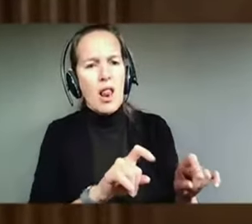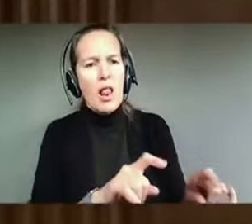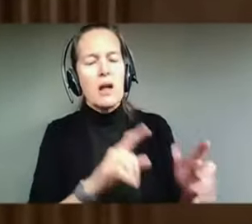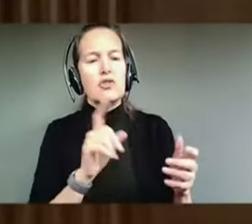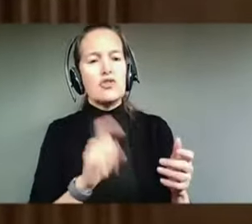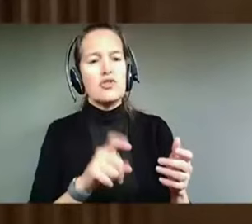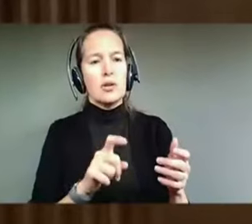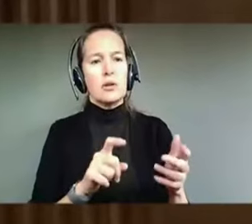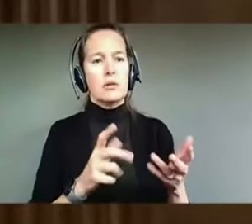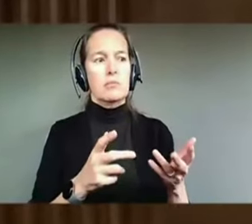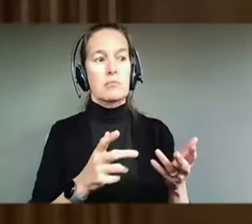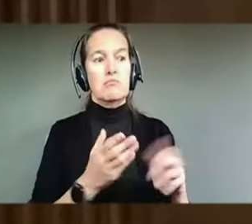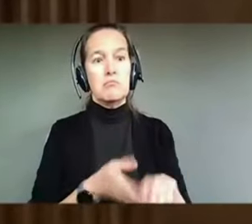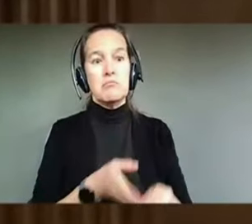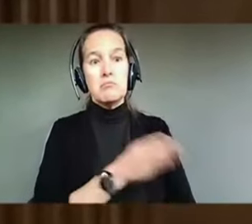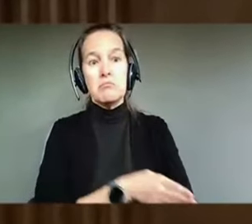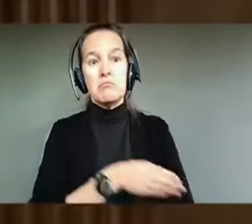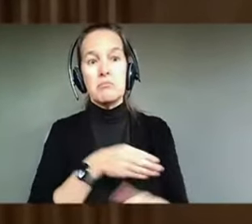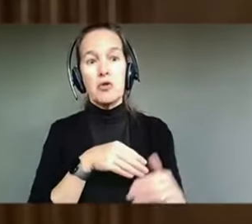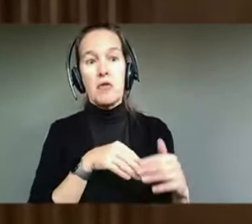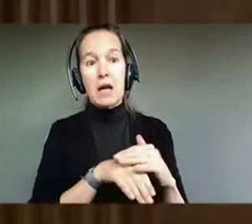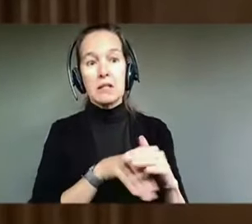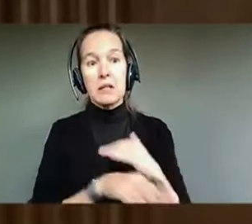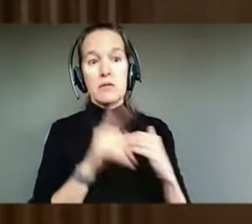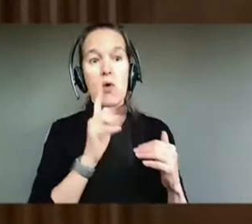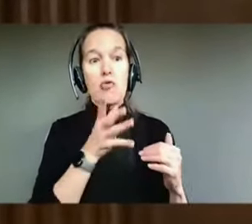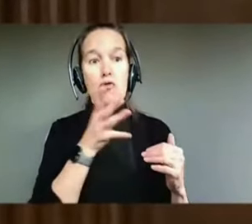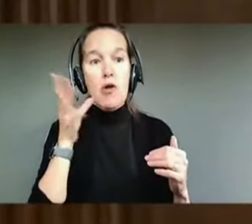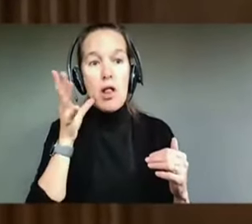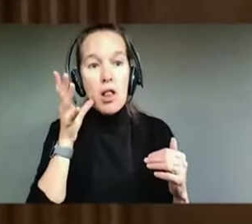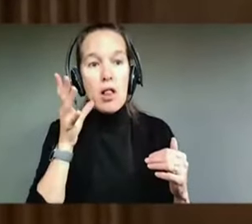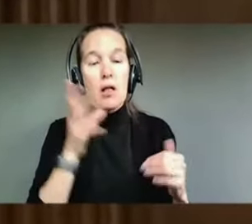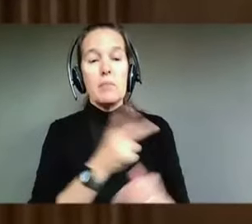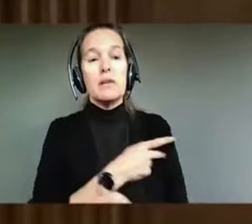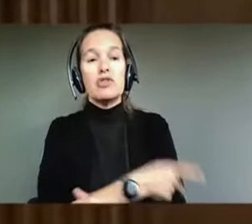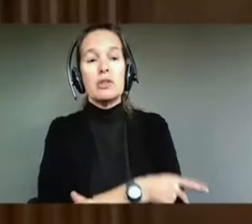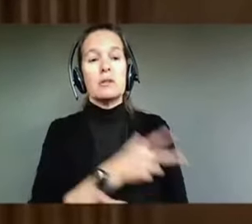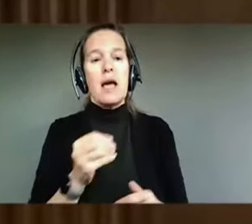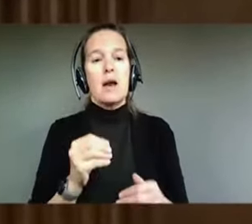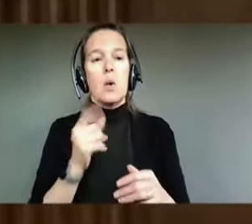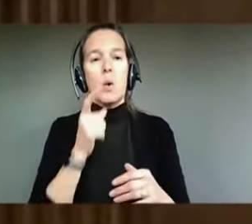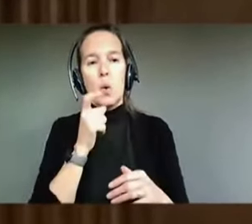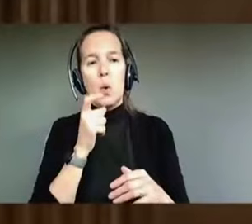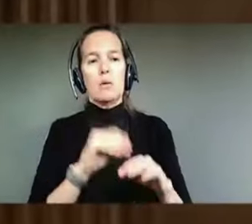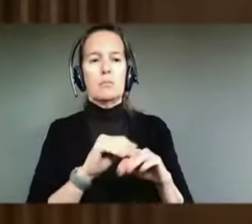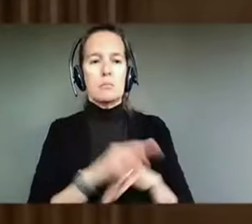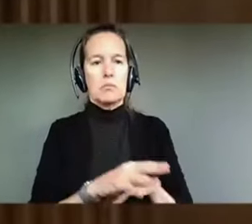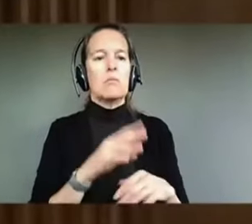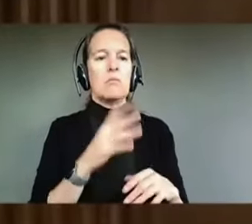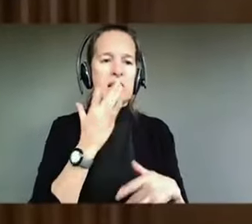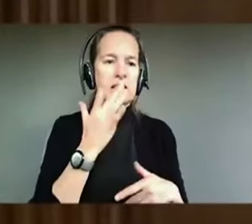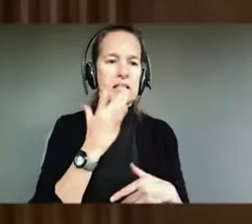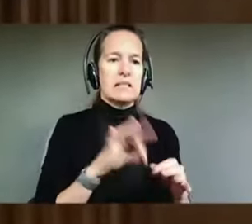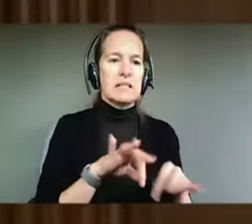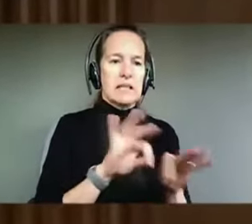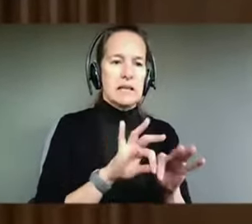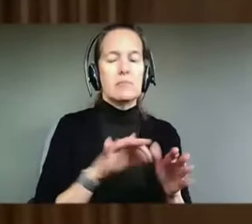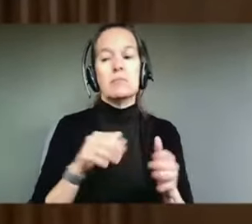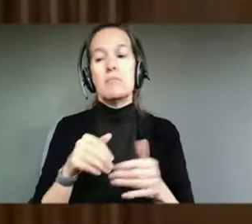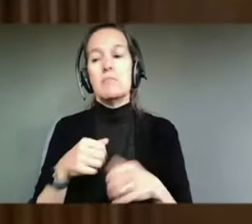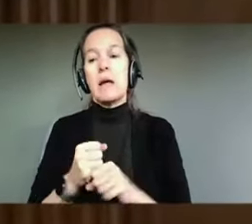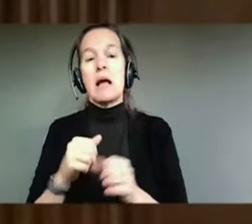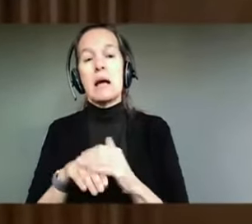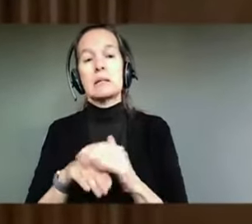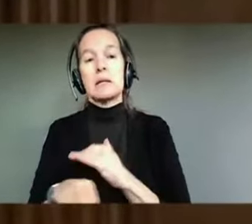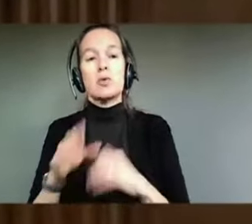for rural participants and those disproportionately affected by the disease is key. Number two, making access to clinical care easier for